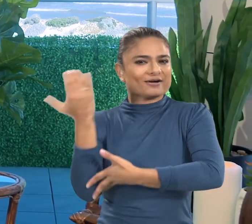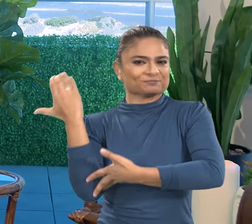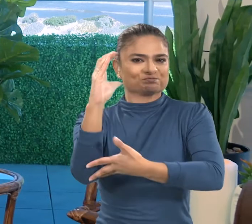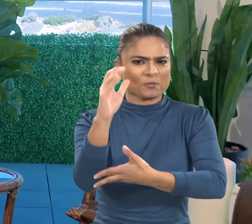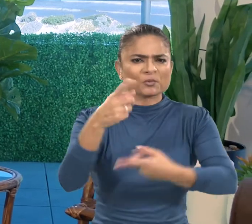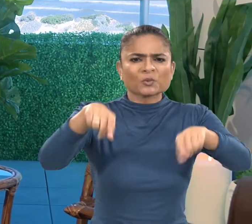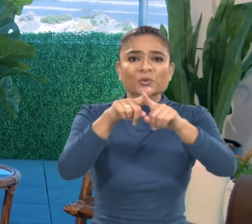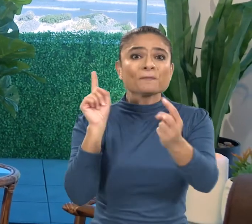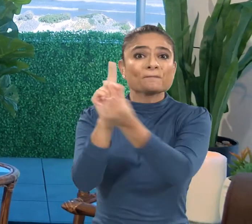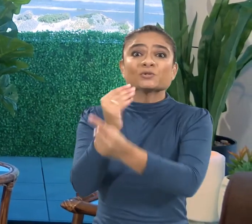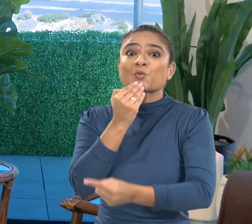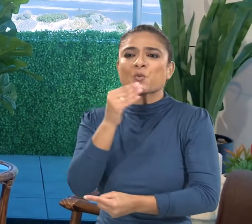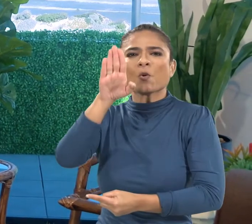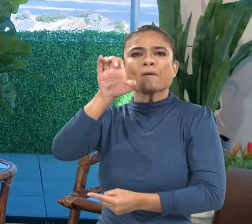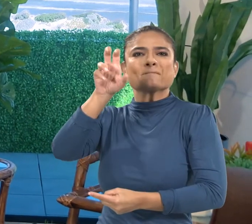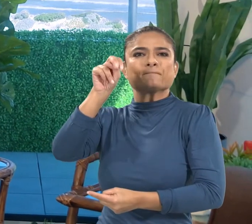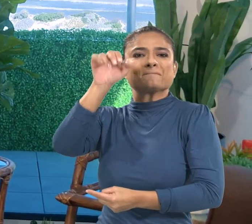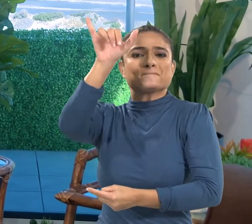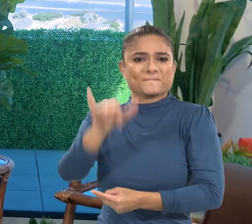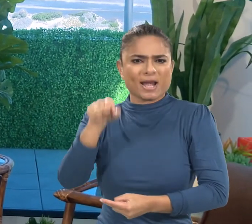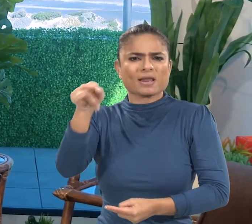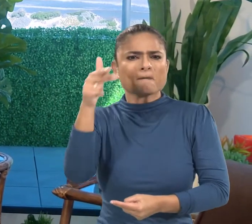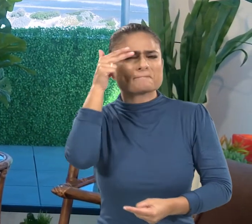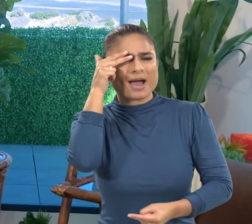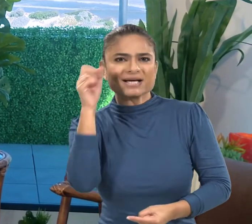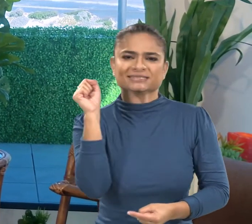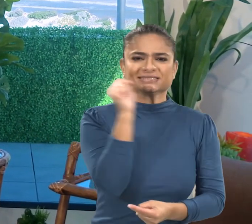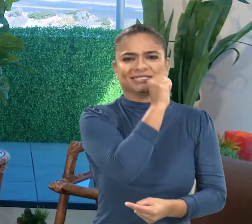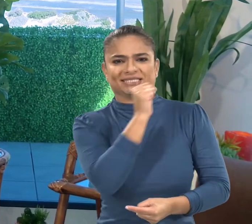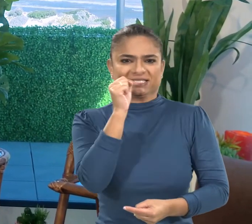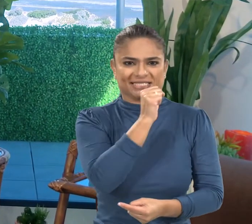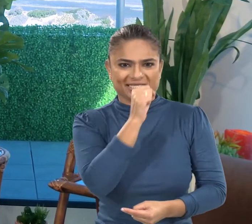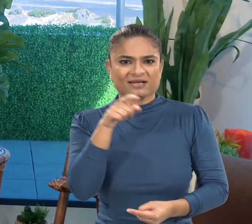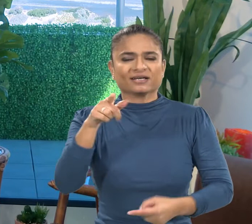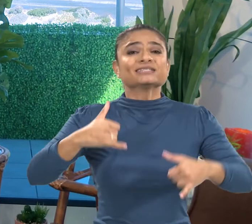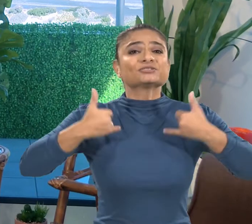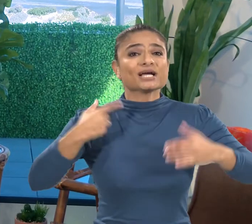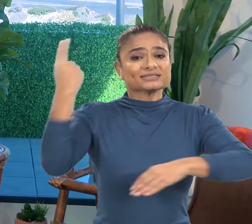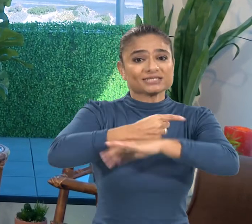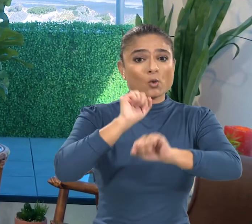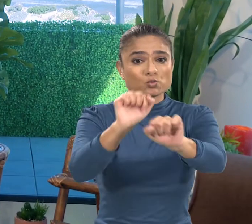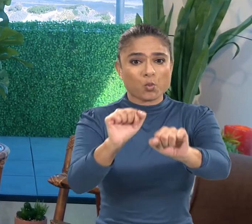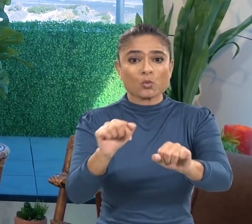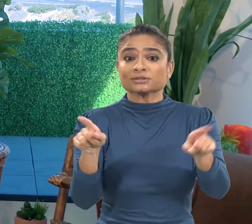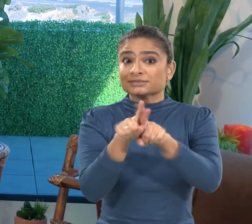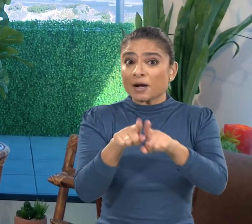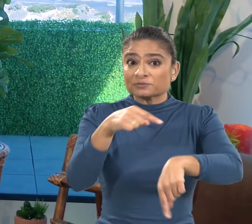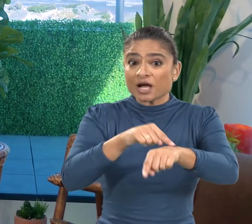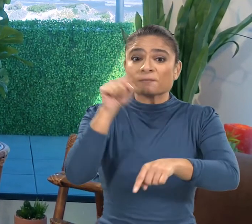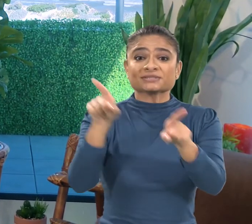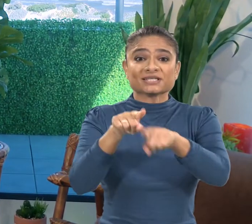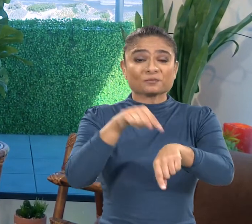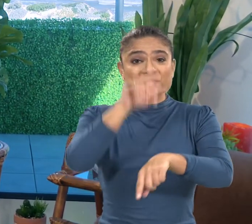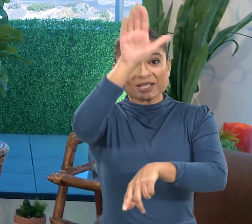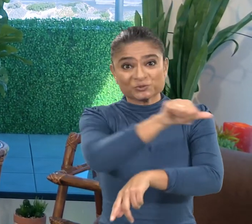your soul. Here is Benny Palime, a blind singer and SAMA Award winner. Geniet julle dag. Tot volgende week.